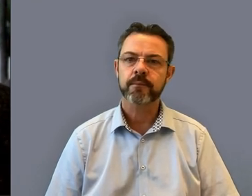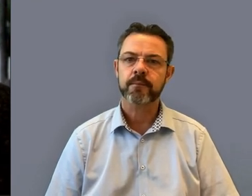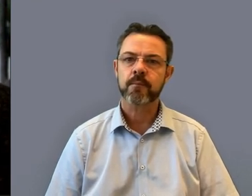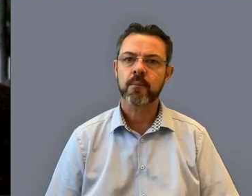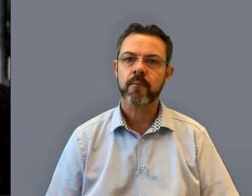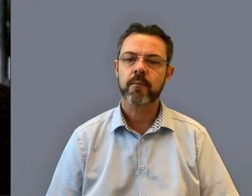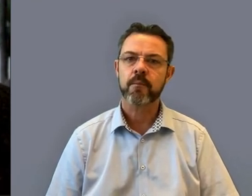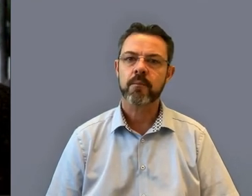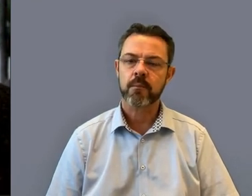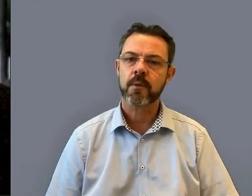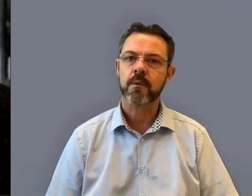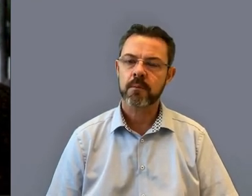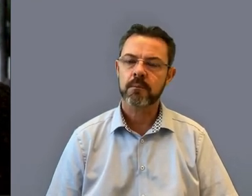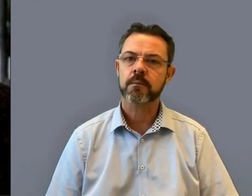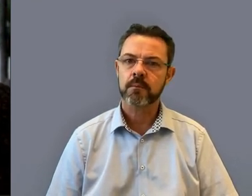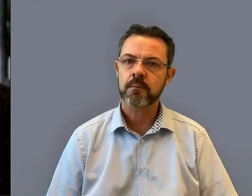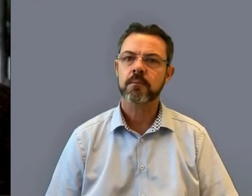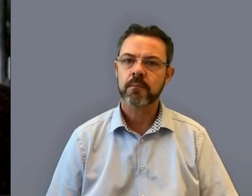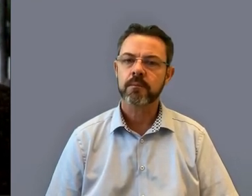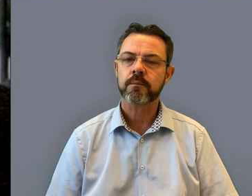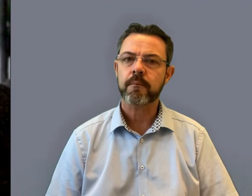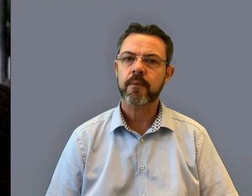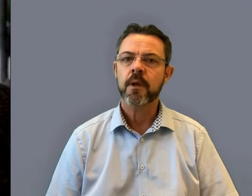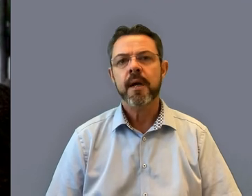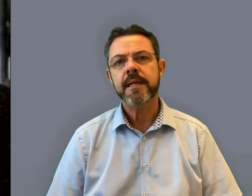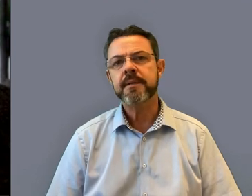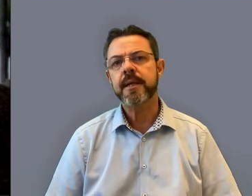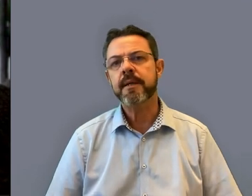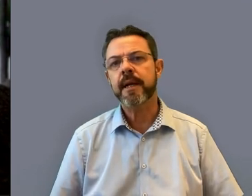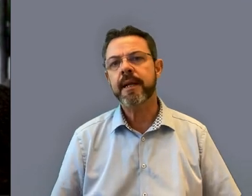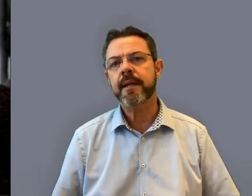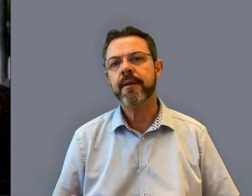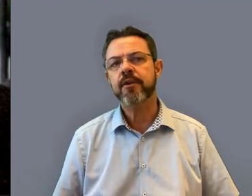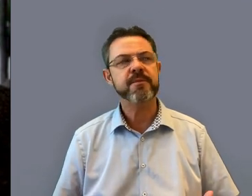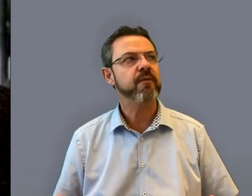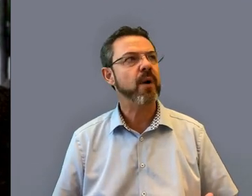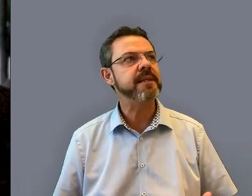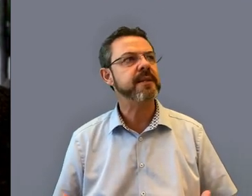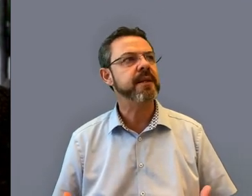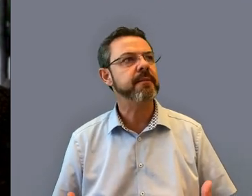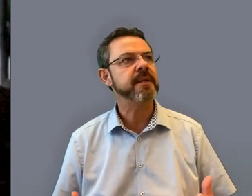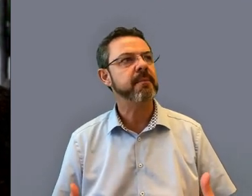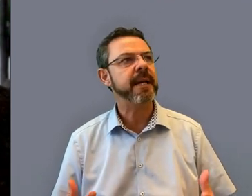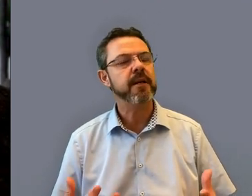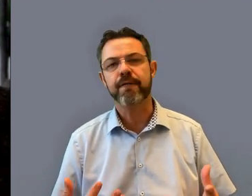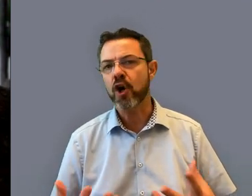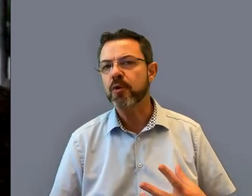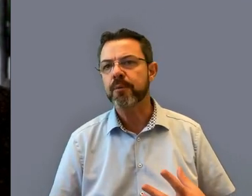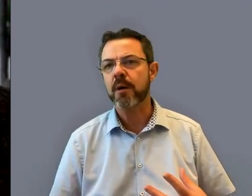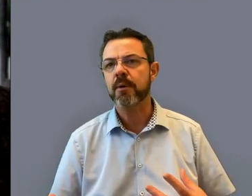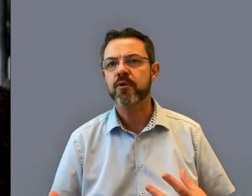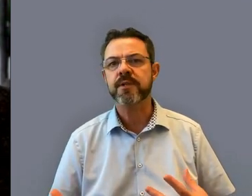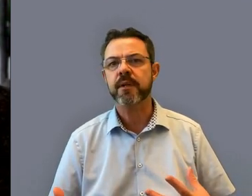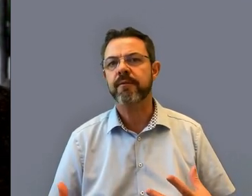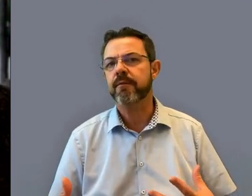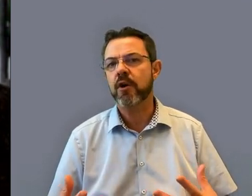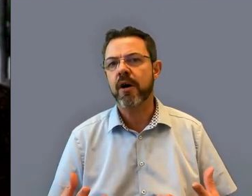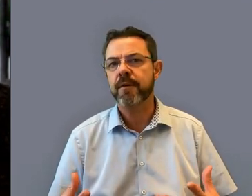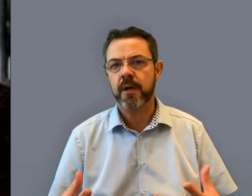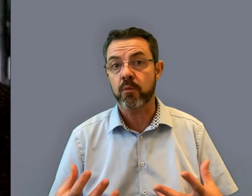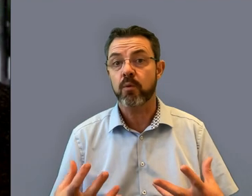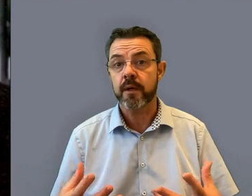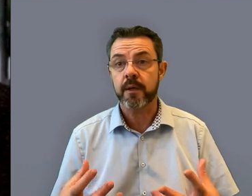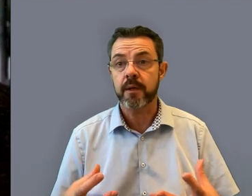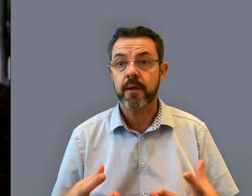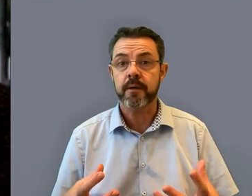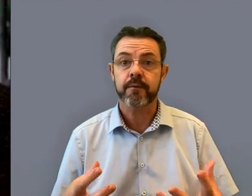have to carry big batteries. Is in terms of waste, is it mainly a volume problem or is it very